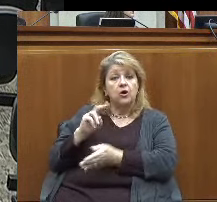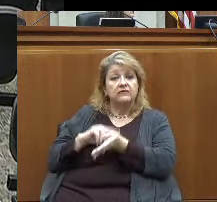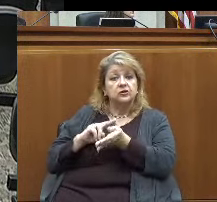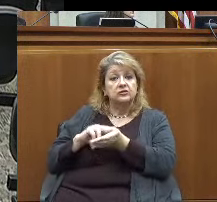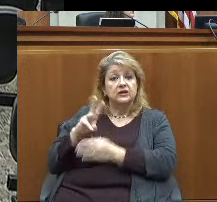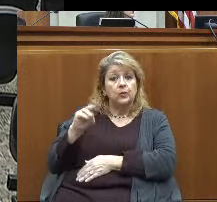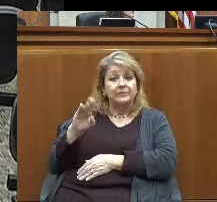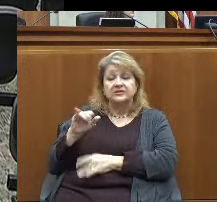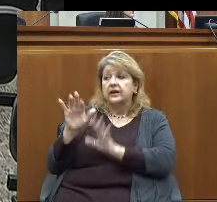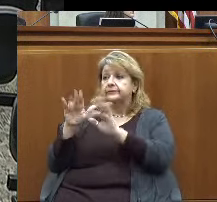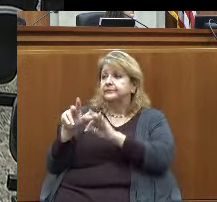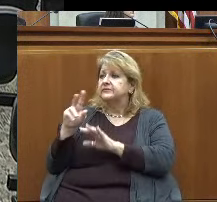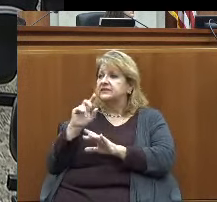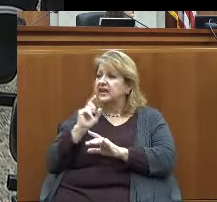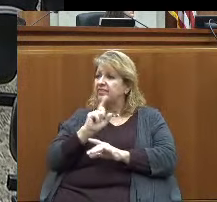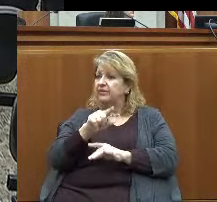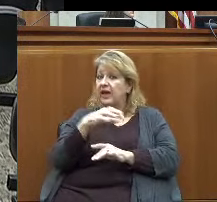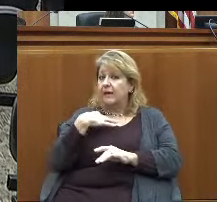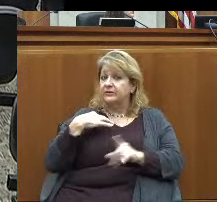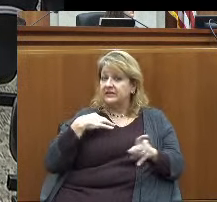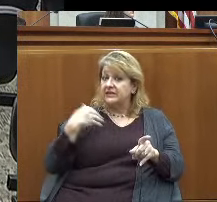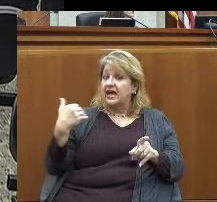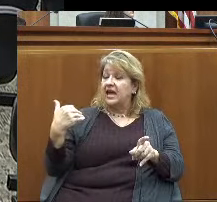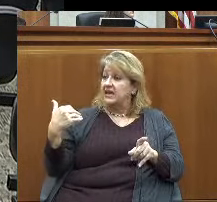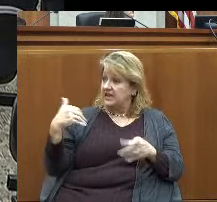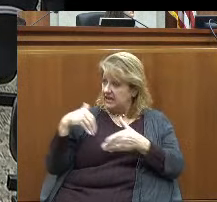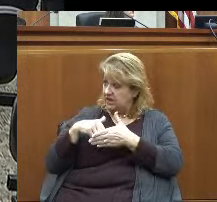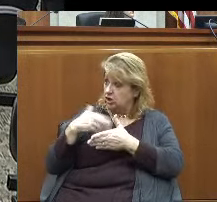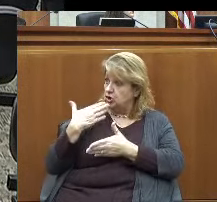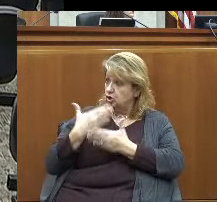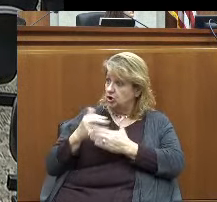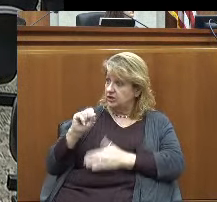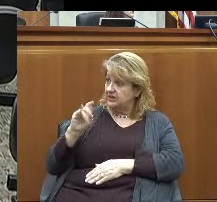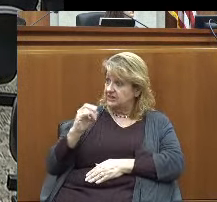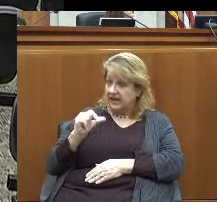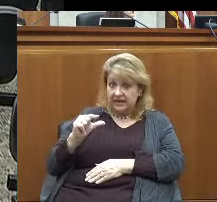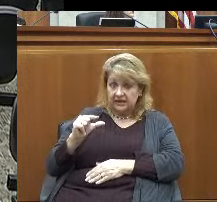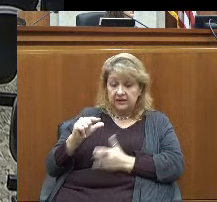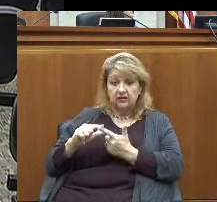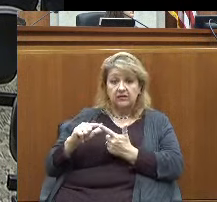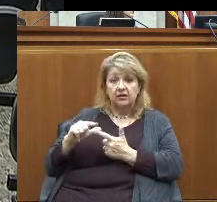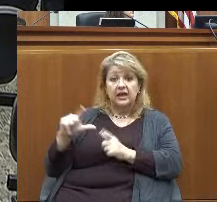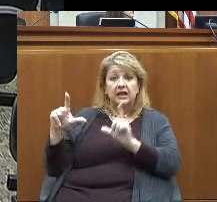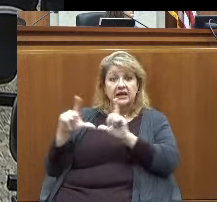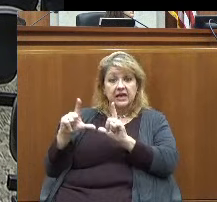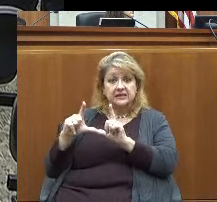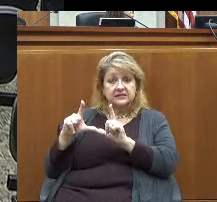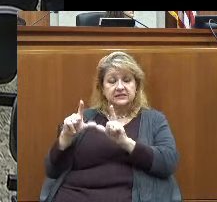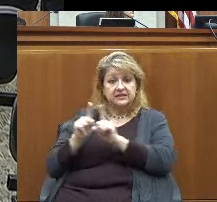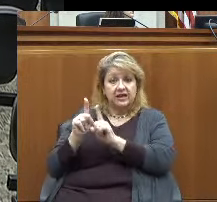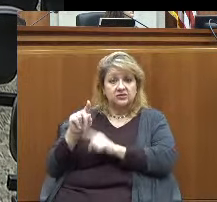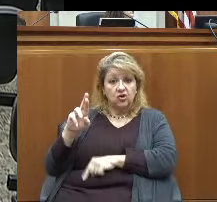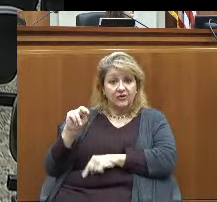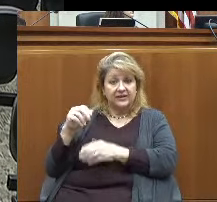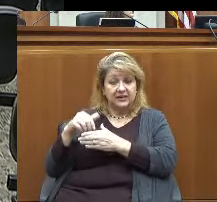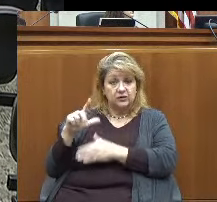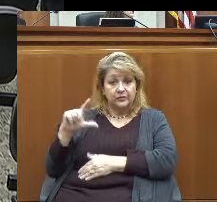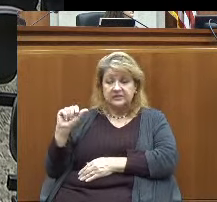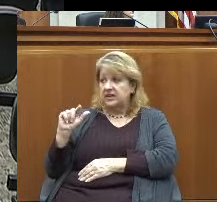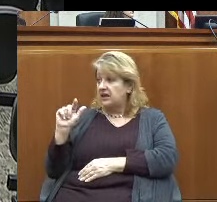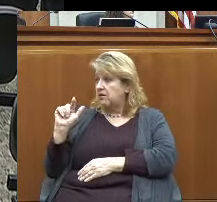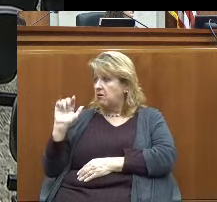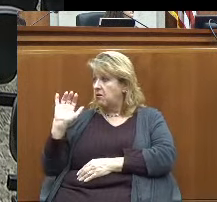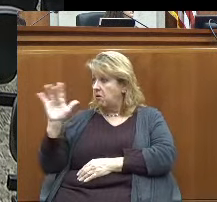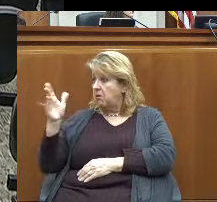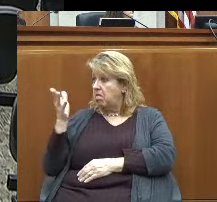Nursing's website, look to see if the applicant is in good standing, is licensed as an RN in the state of Louisiana, and they could go ahead